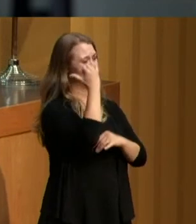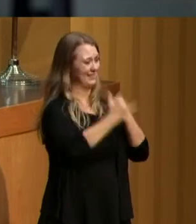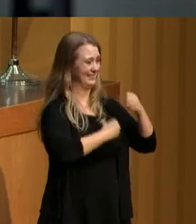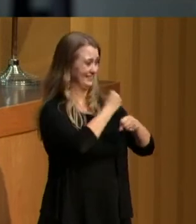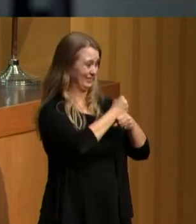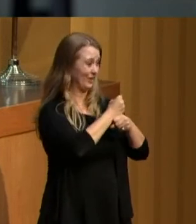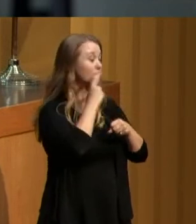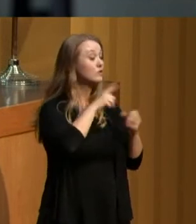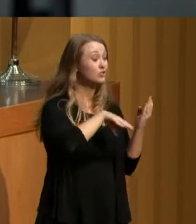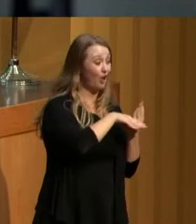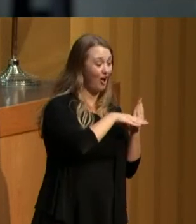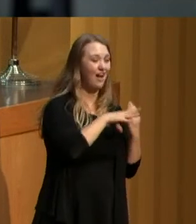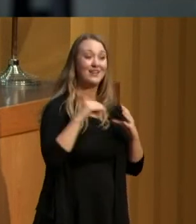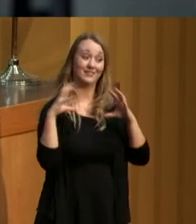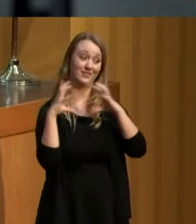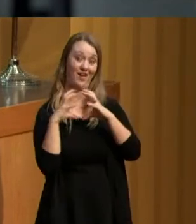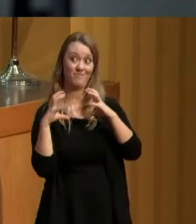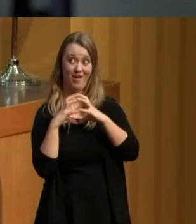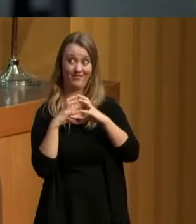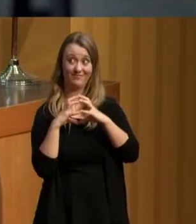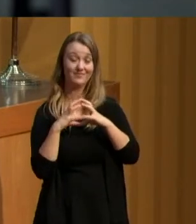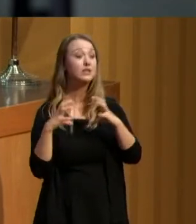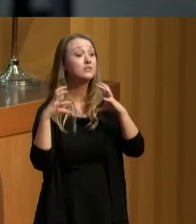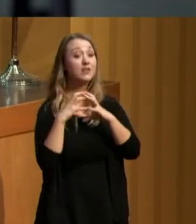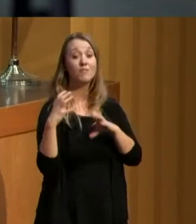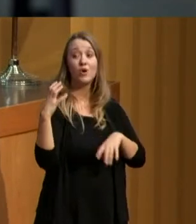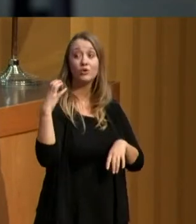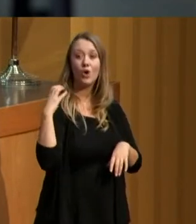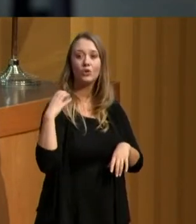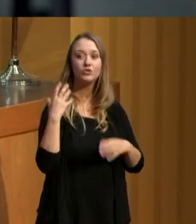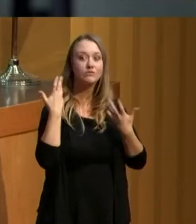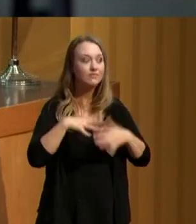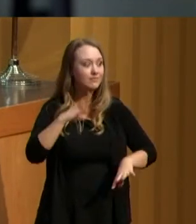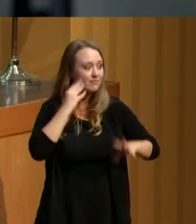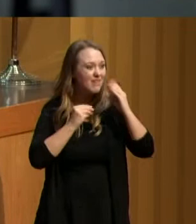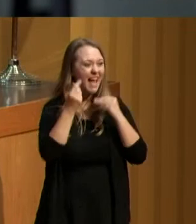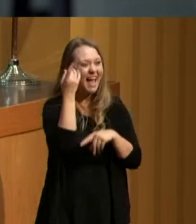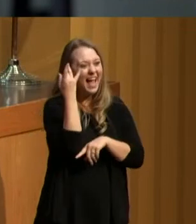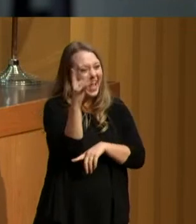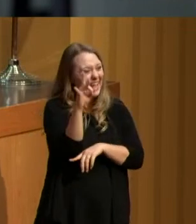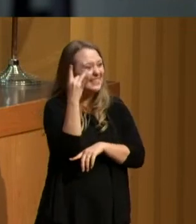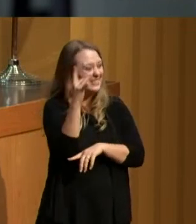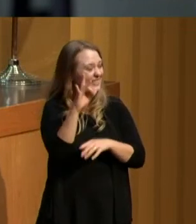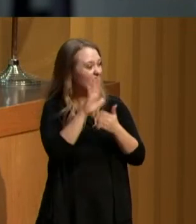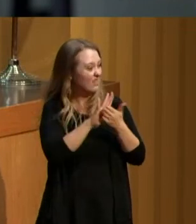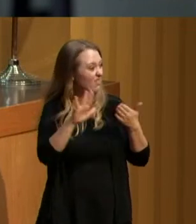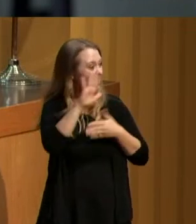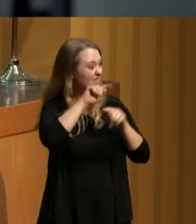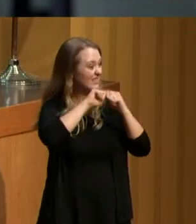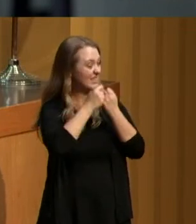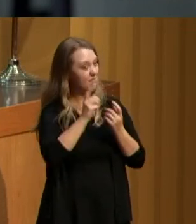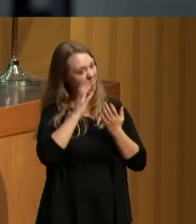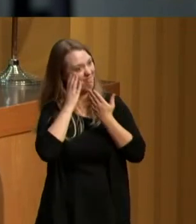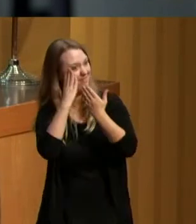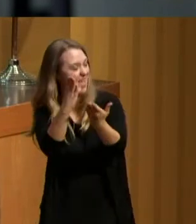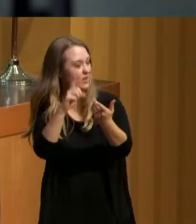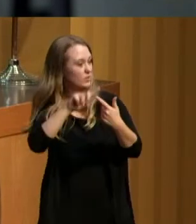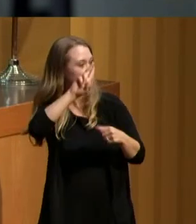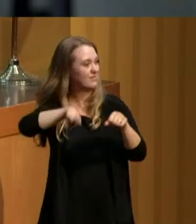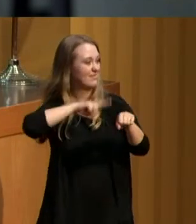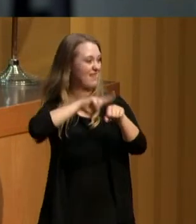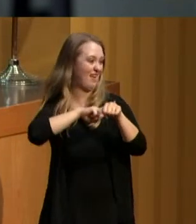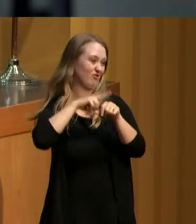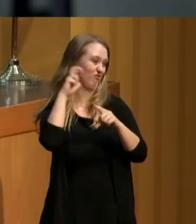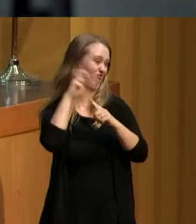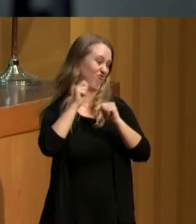softball. Softball coach Heinz Mueller has taken 18 Phoenix College teams to a national championship. This is his